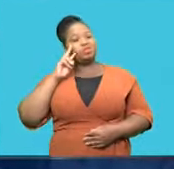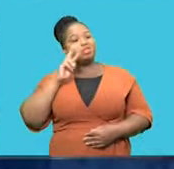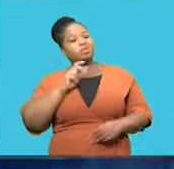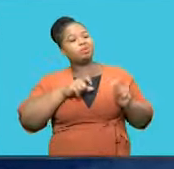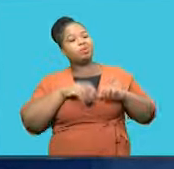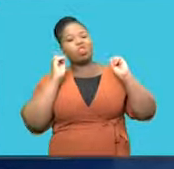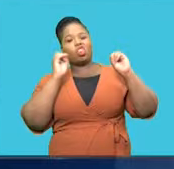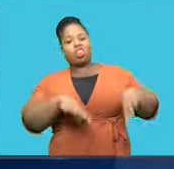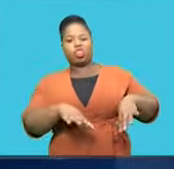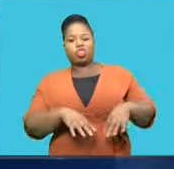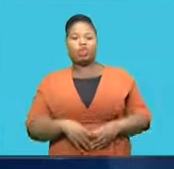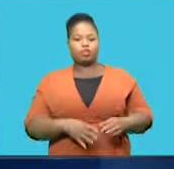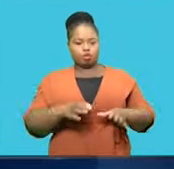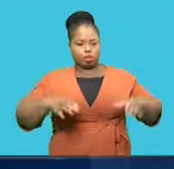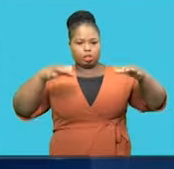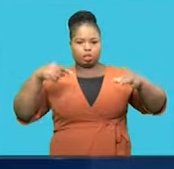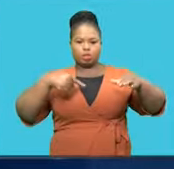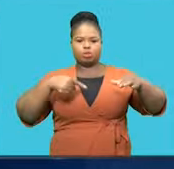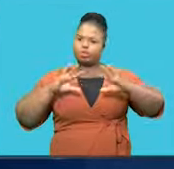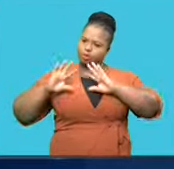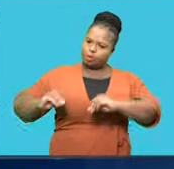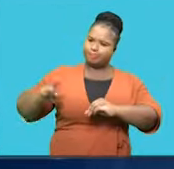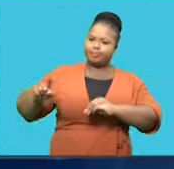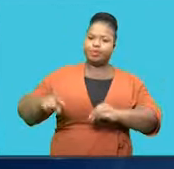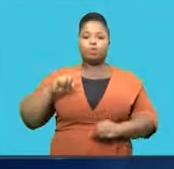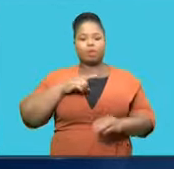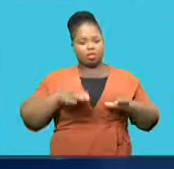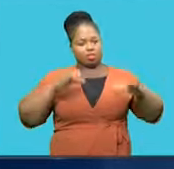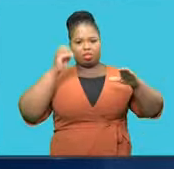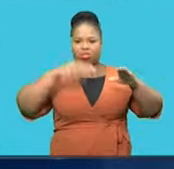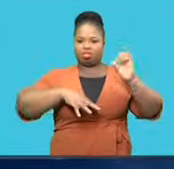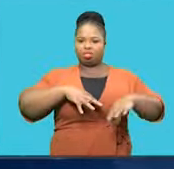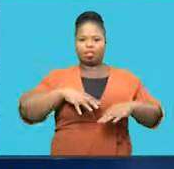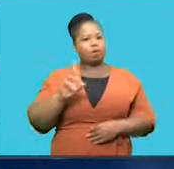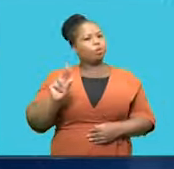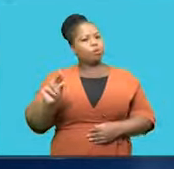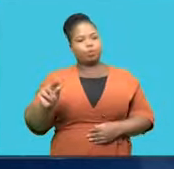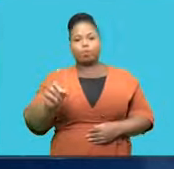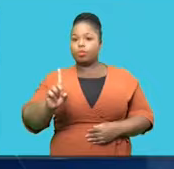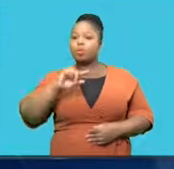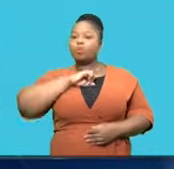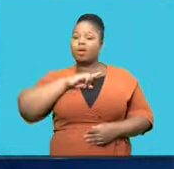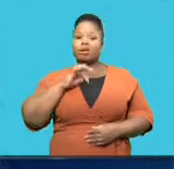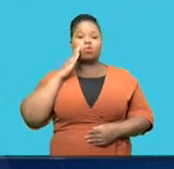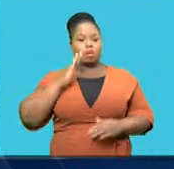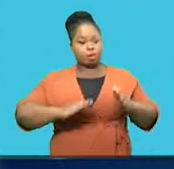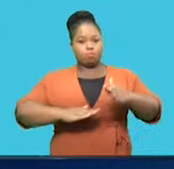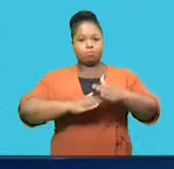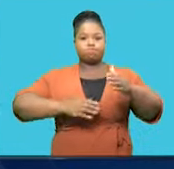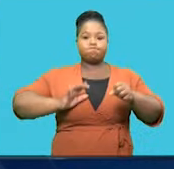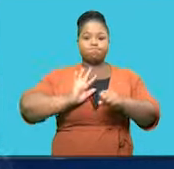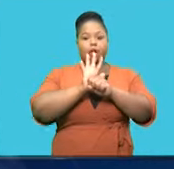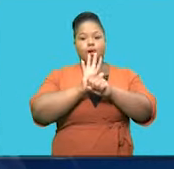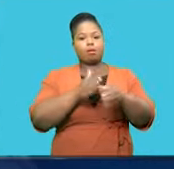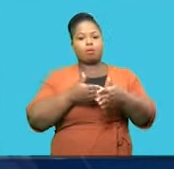people dumping in the KIs, stop them. The KIs are not dumping sites because once they are blocked,